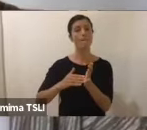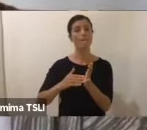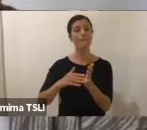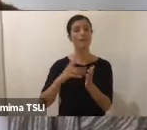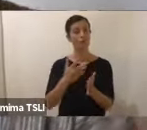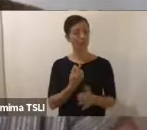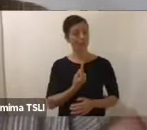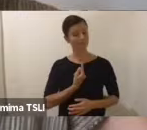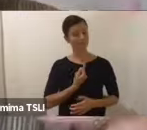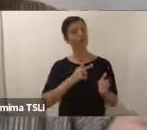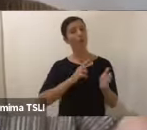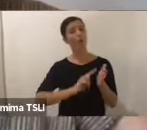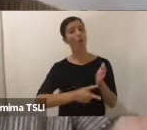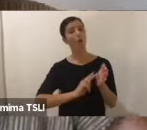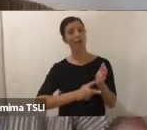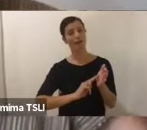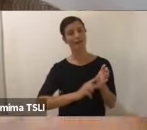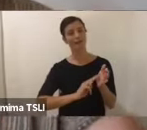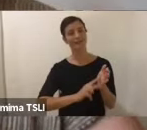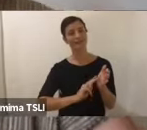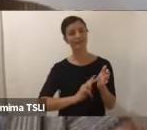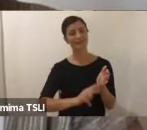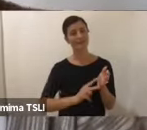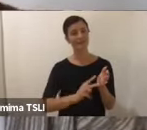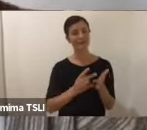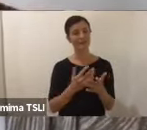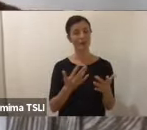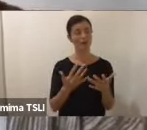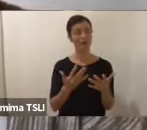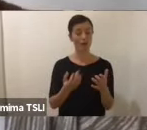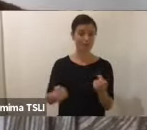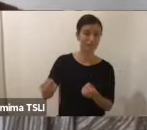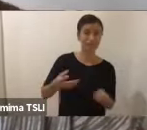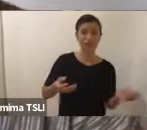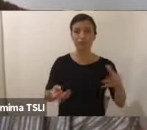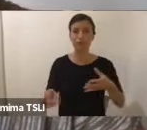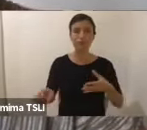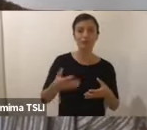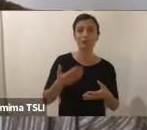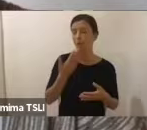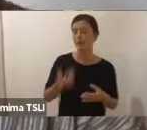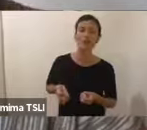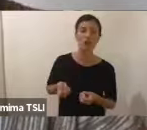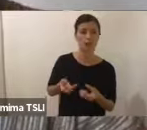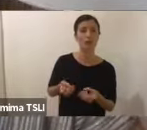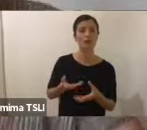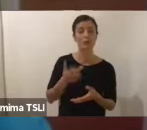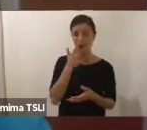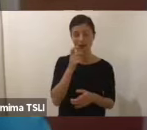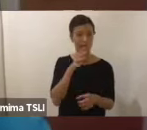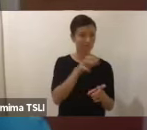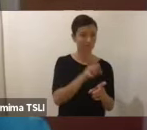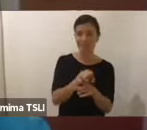as they see fit and i know so much work's already happening so please contribute so we can find each other more easily thank